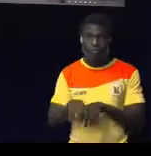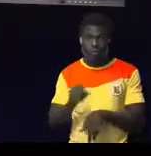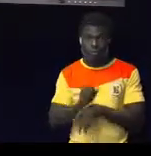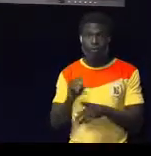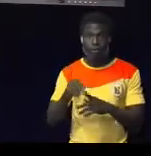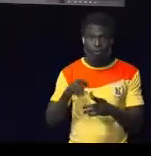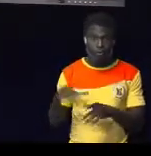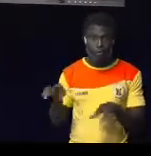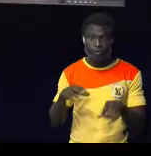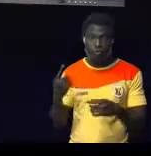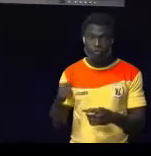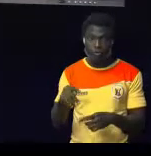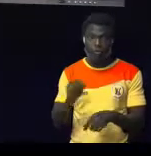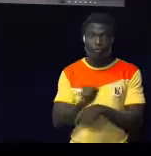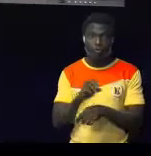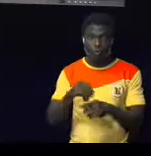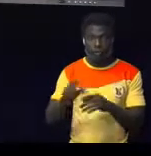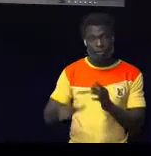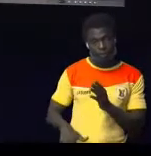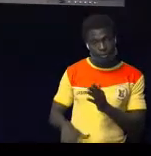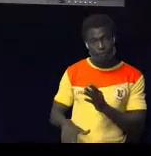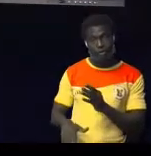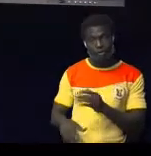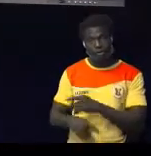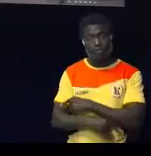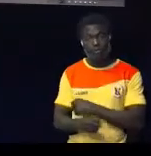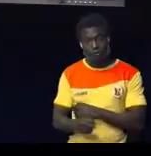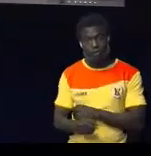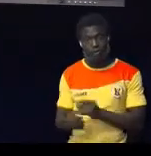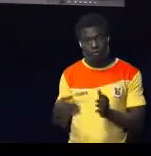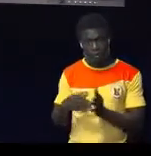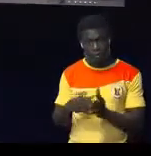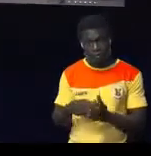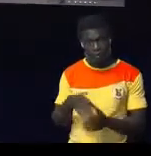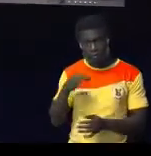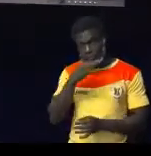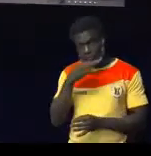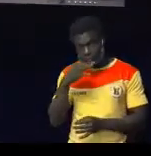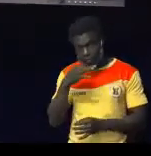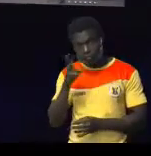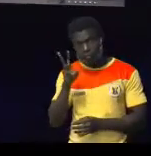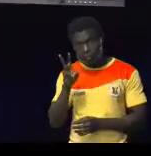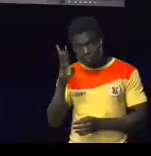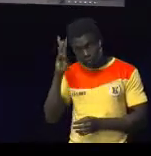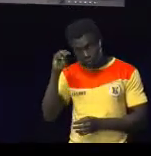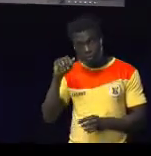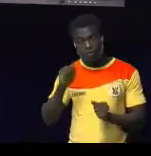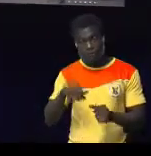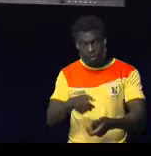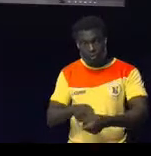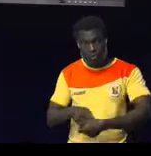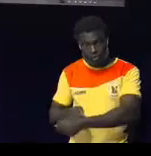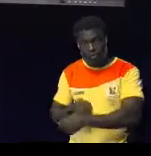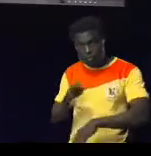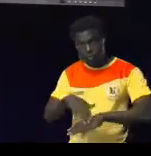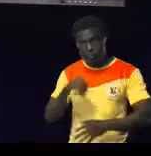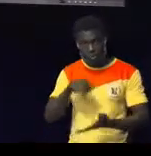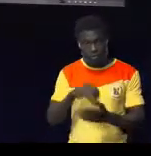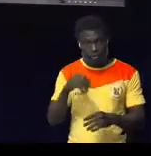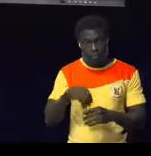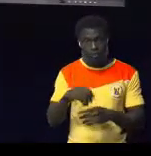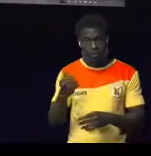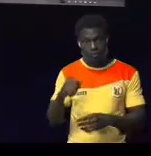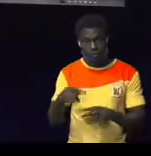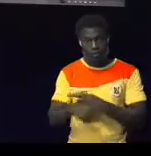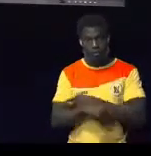in less days? I'll take that again. There is a field and six men can cultivate it in 10 days. Now if we had more men to